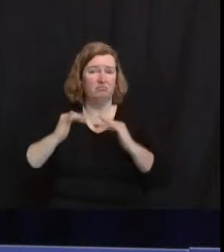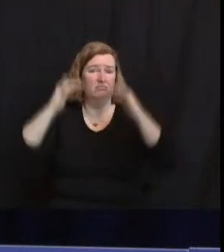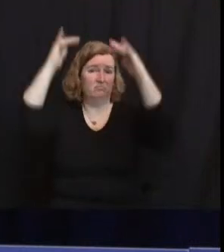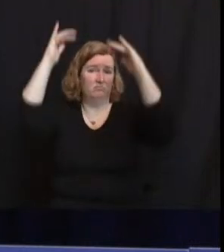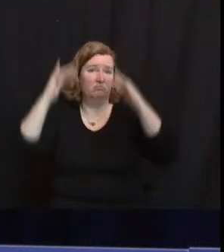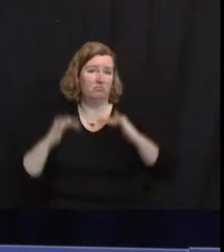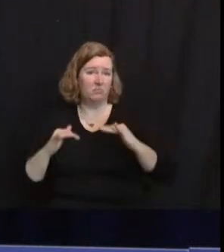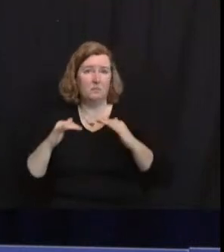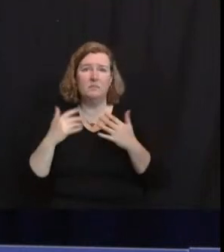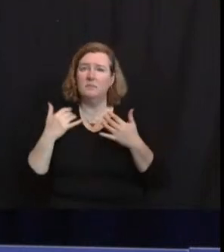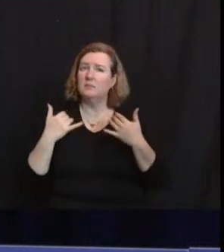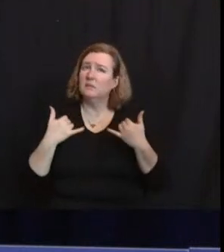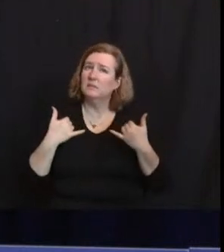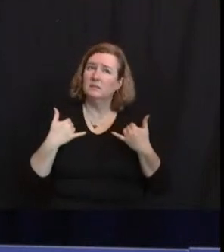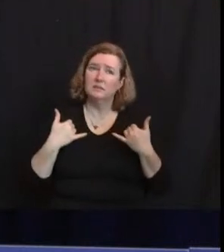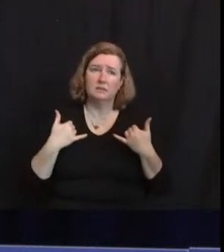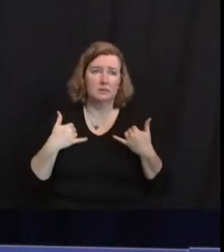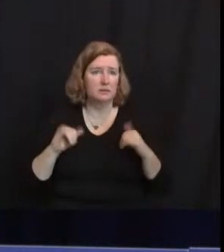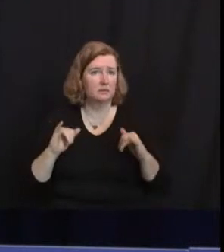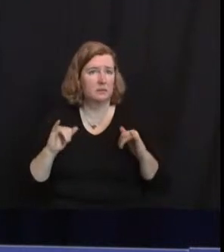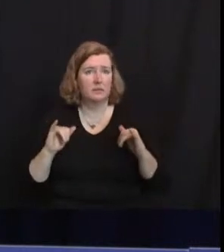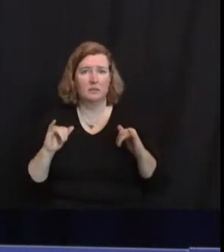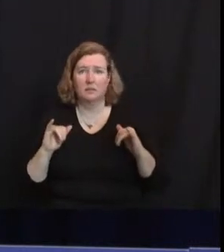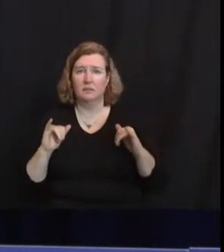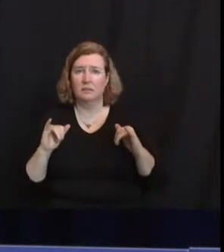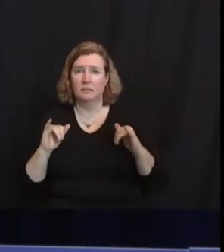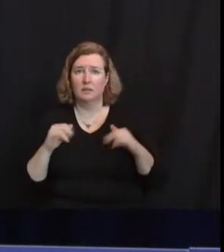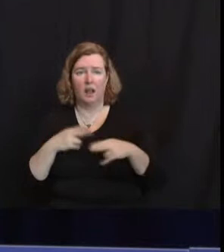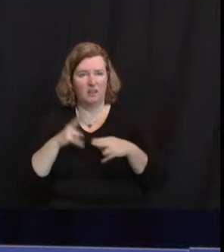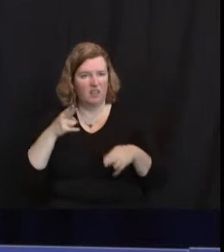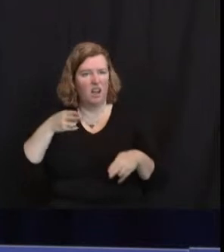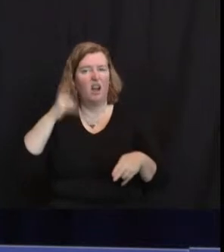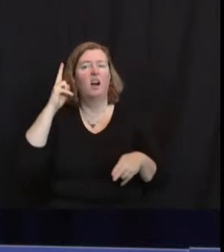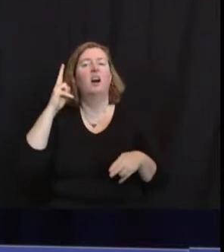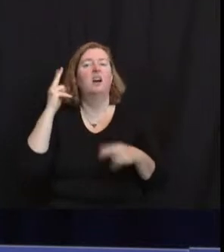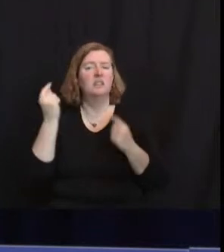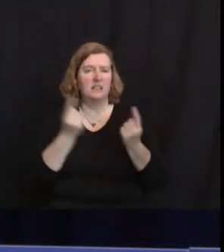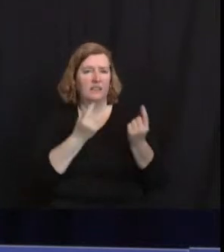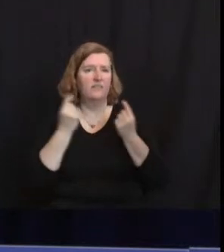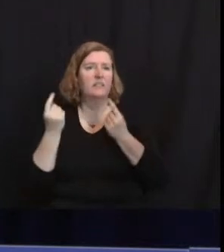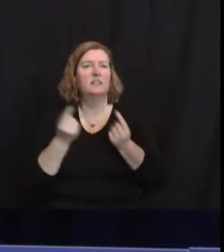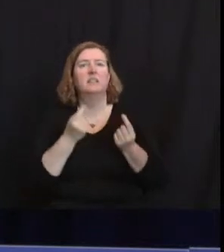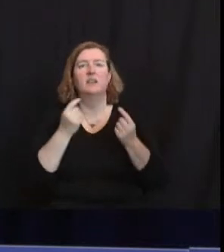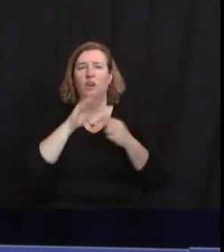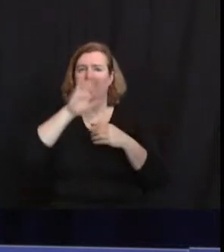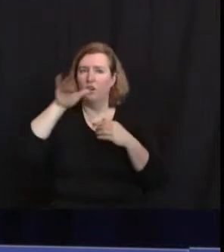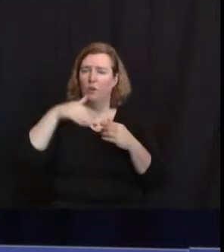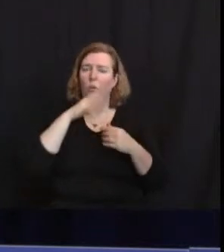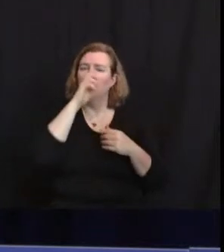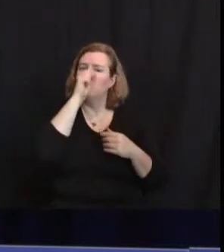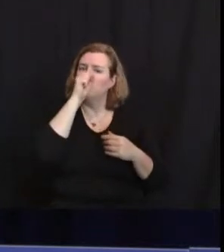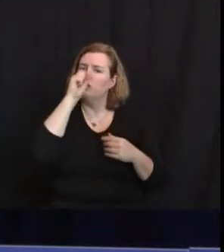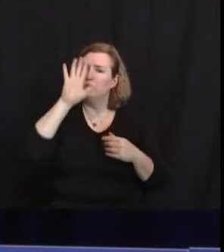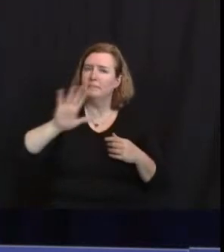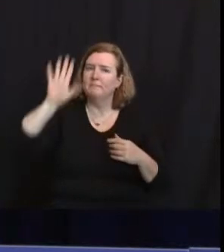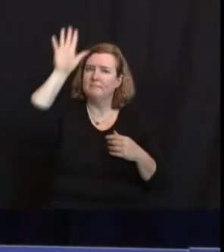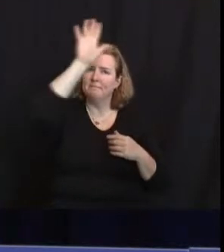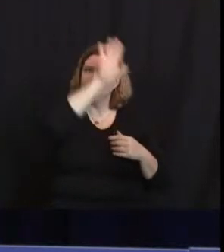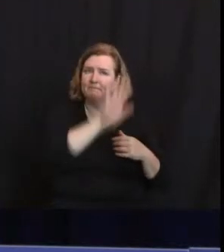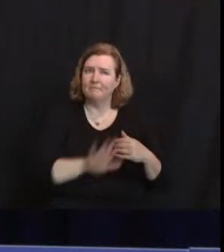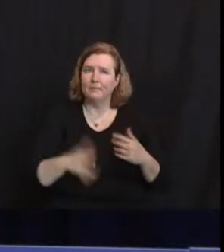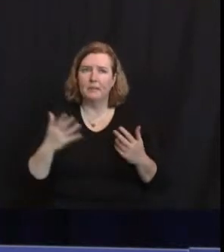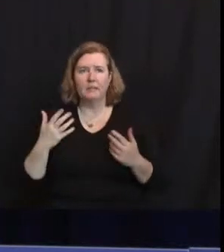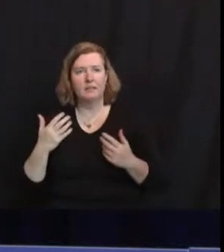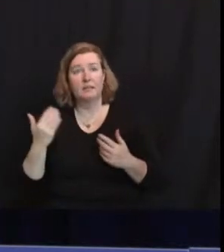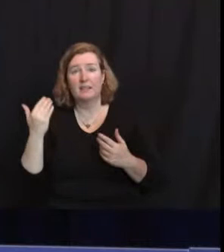still throughout in high activity. We are all orange. You may recall 2 months ago, we were moving